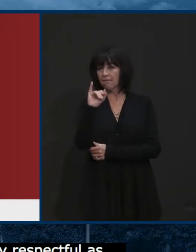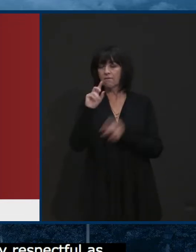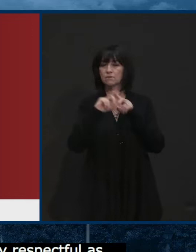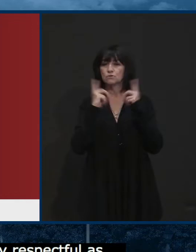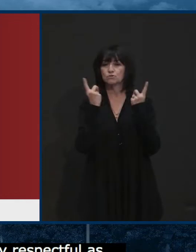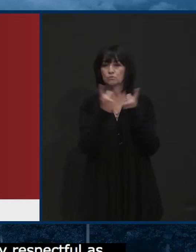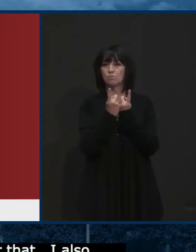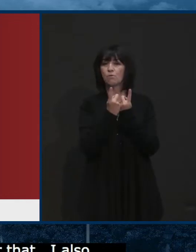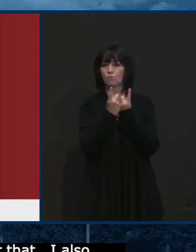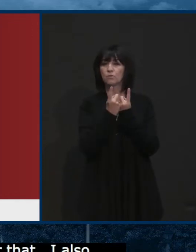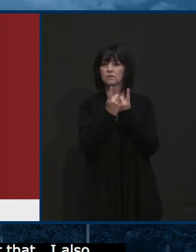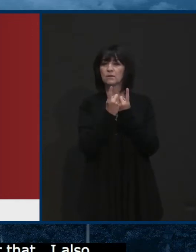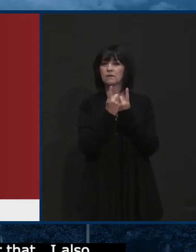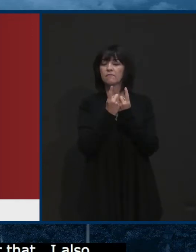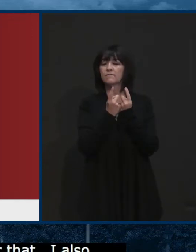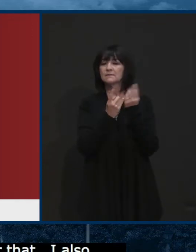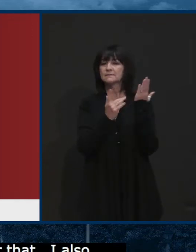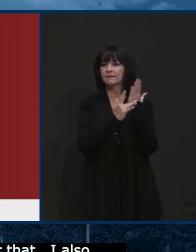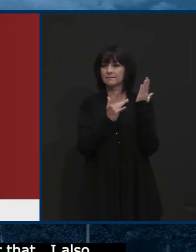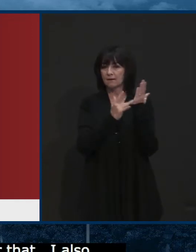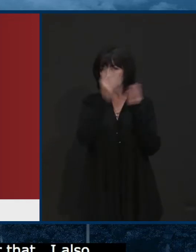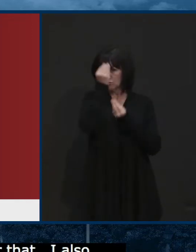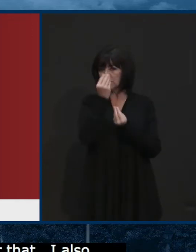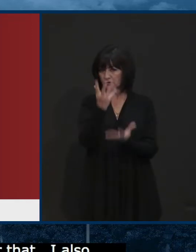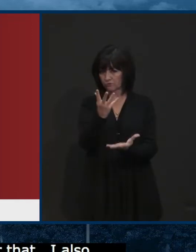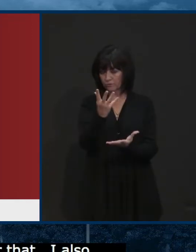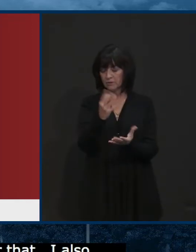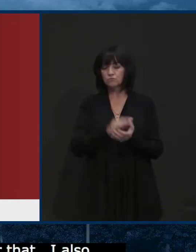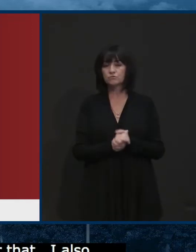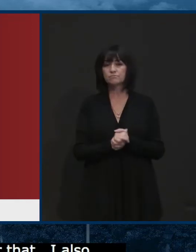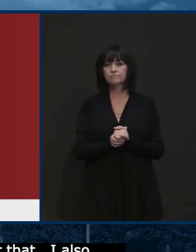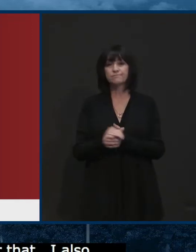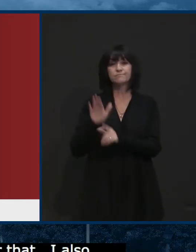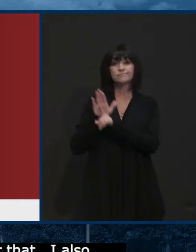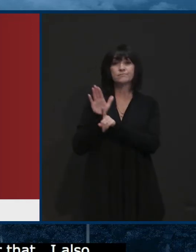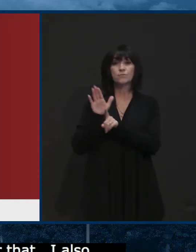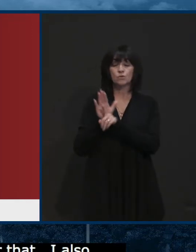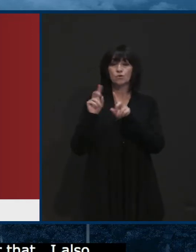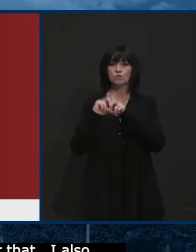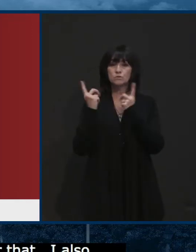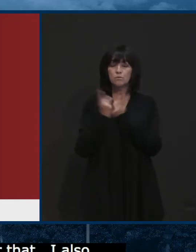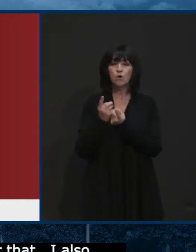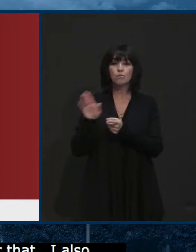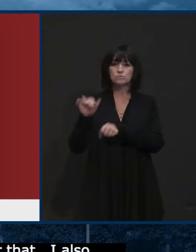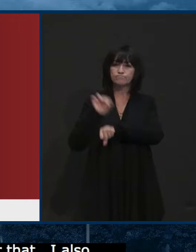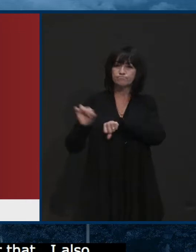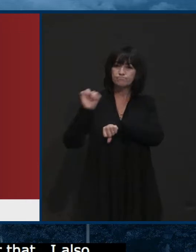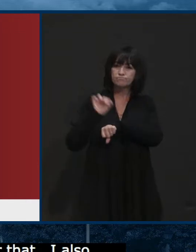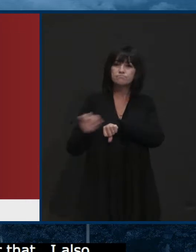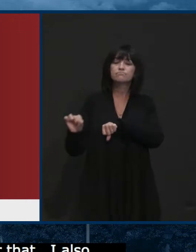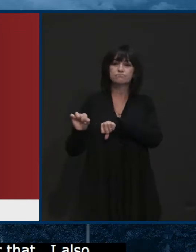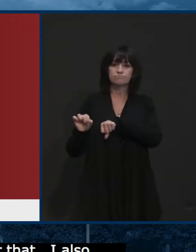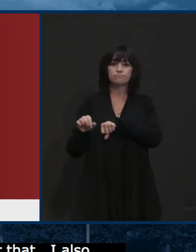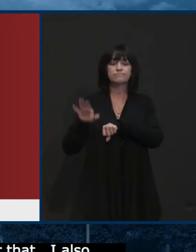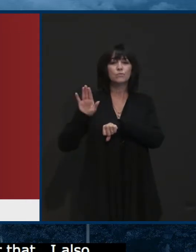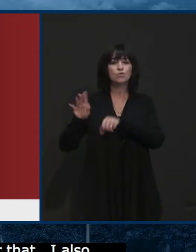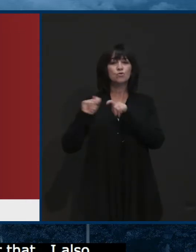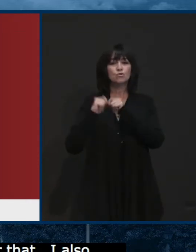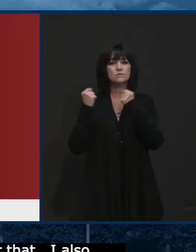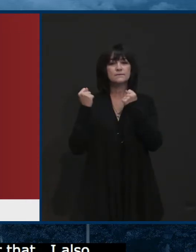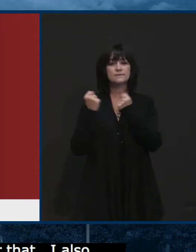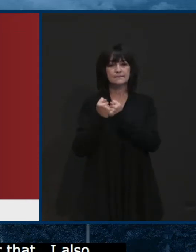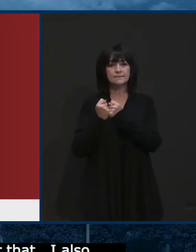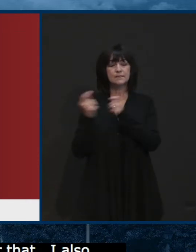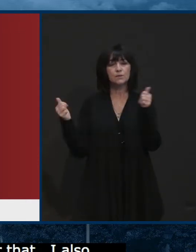Technology, Information and Technology, for their efforts, and the cyber team that we deployed from the National Guard,